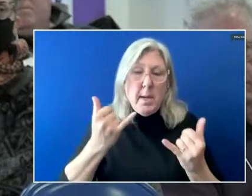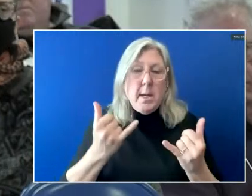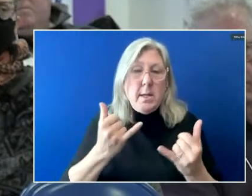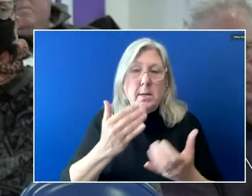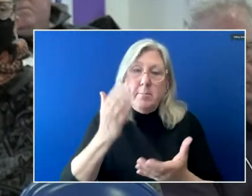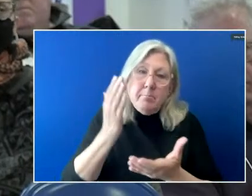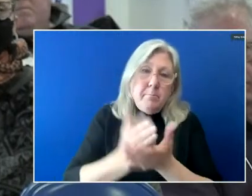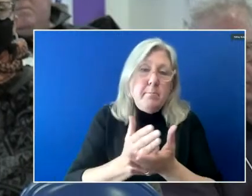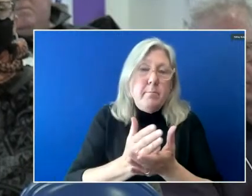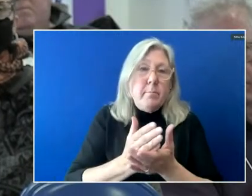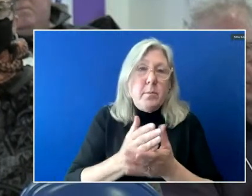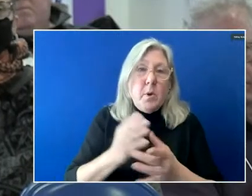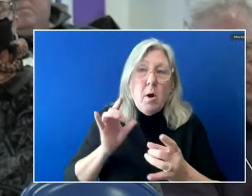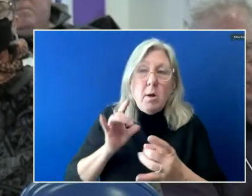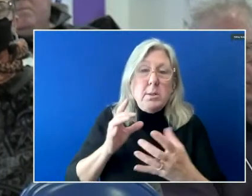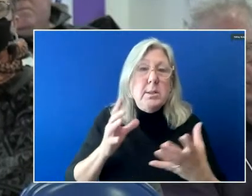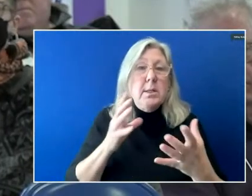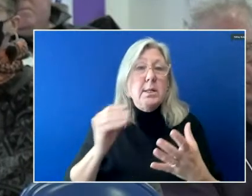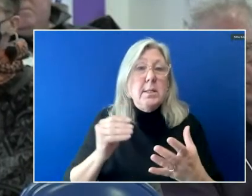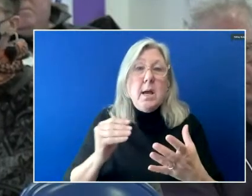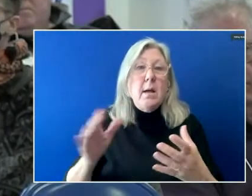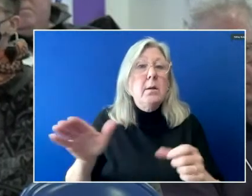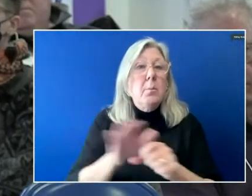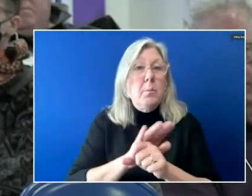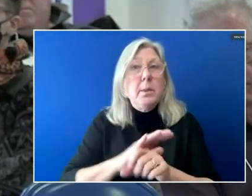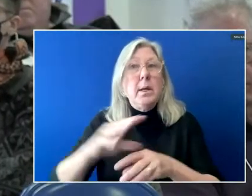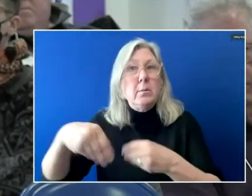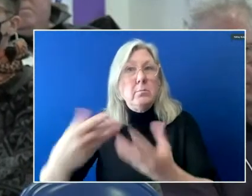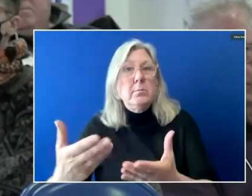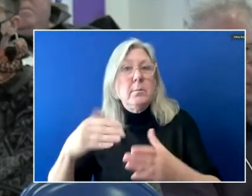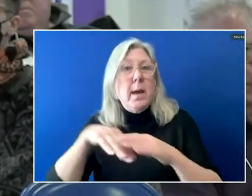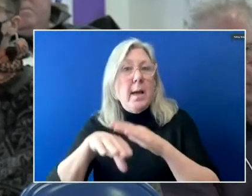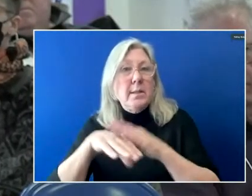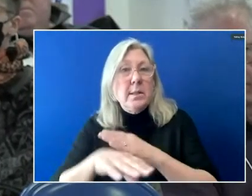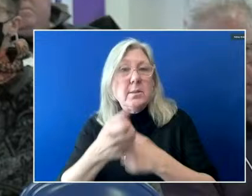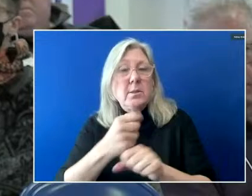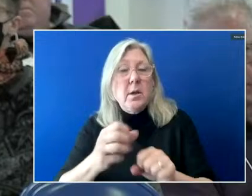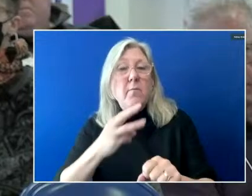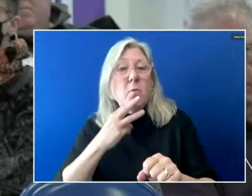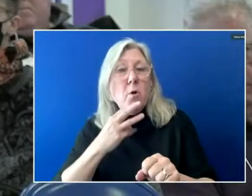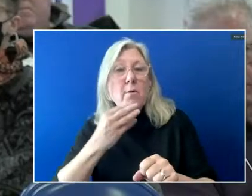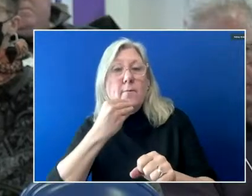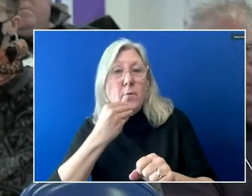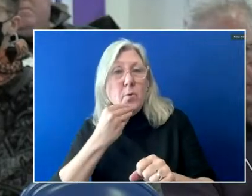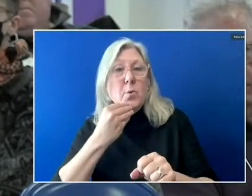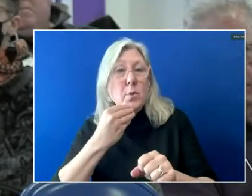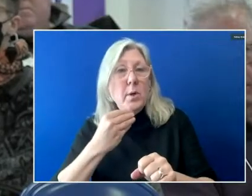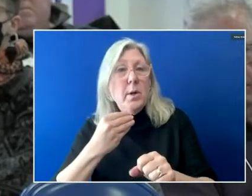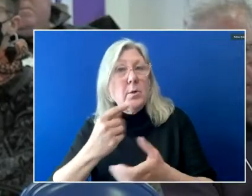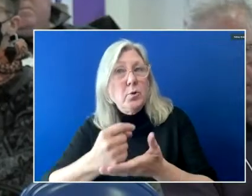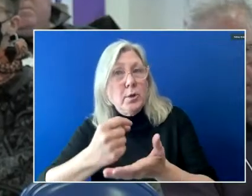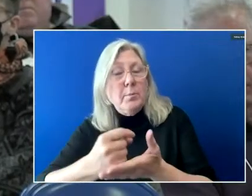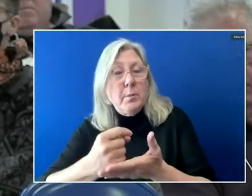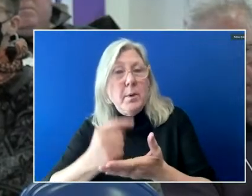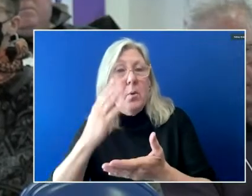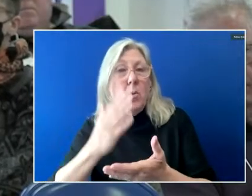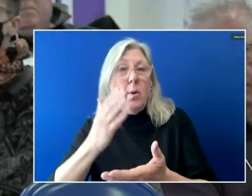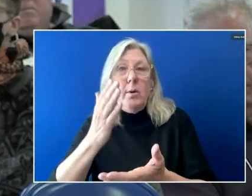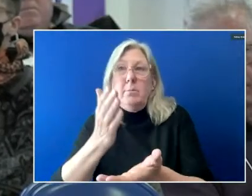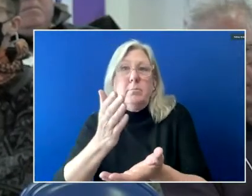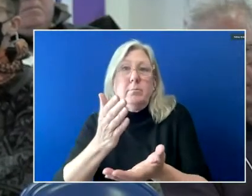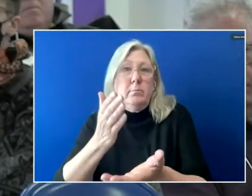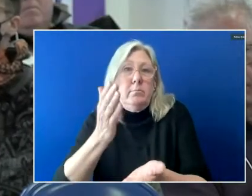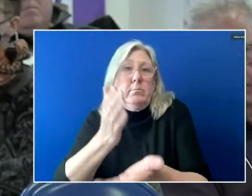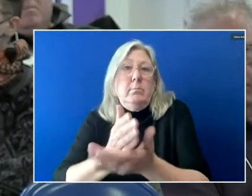complete access to Food Water basic services and treatments will prevent a famine in Gaza the principal cause of the rapid